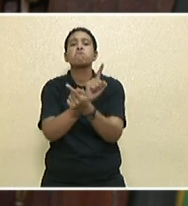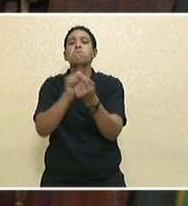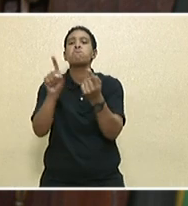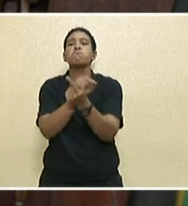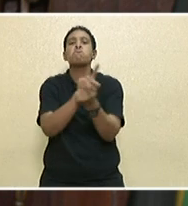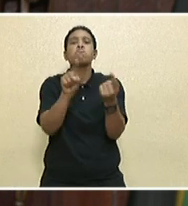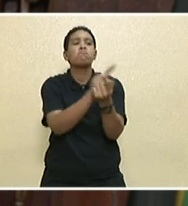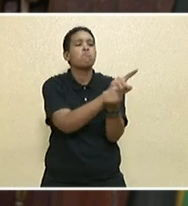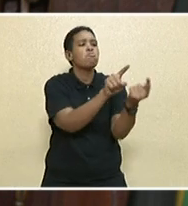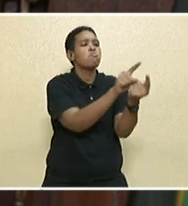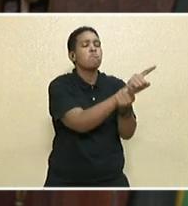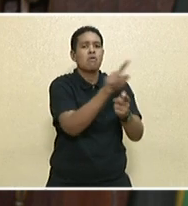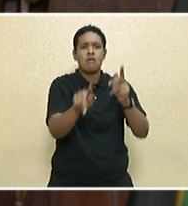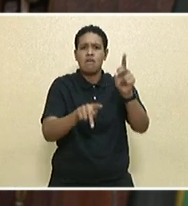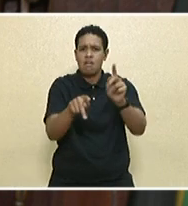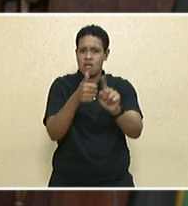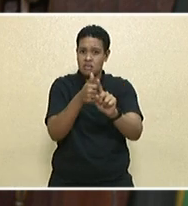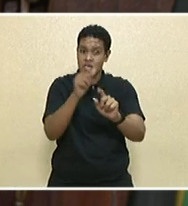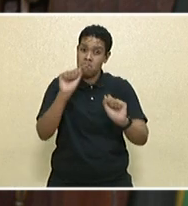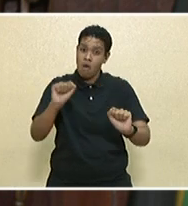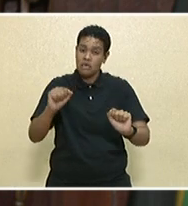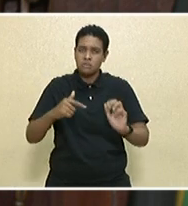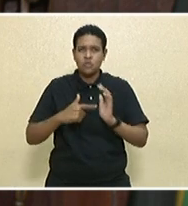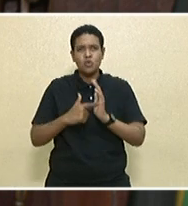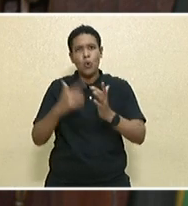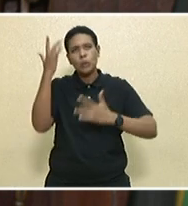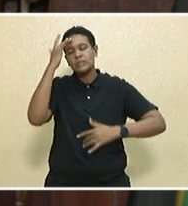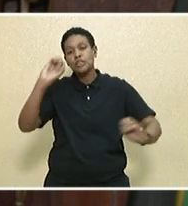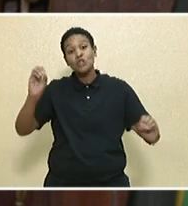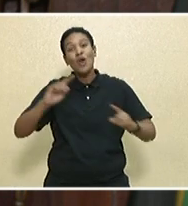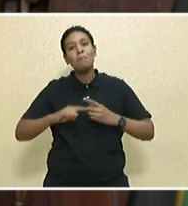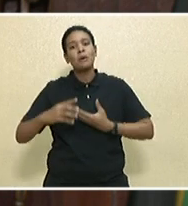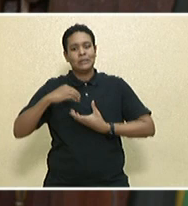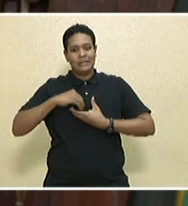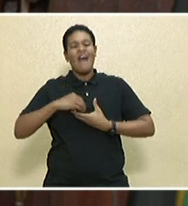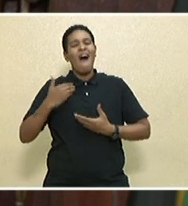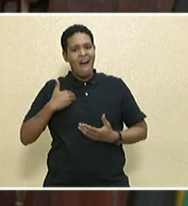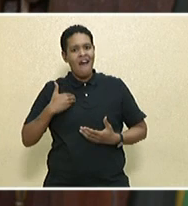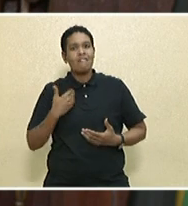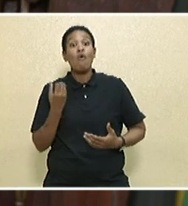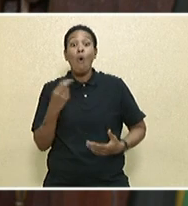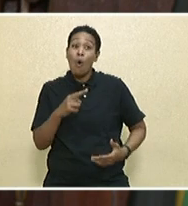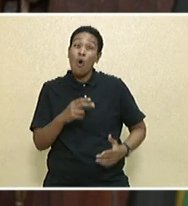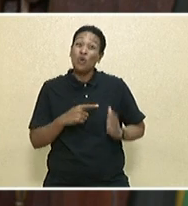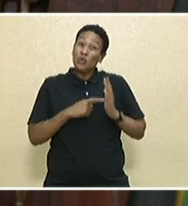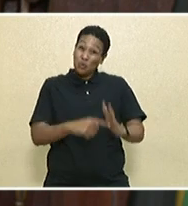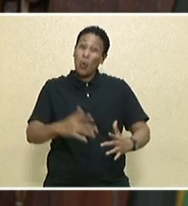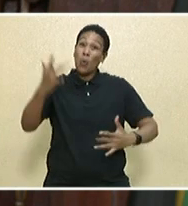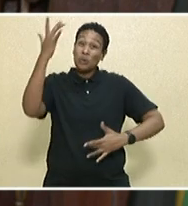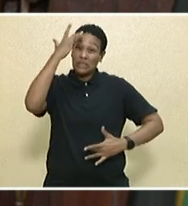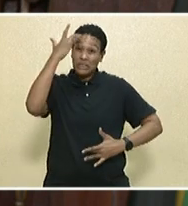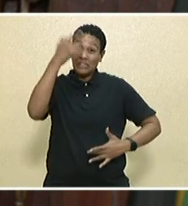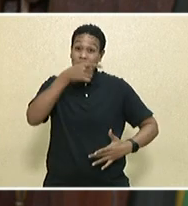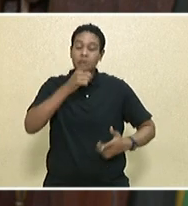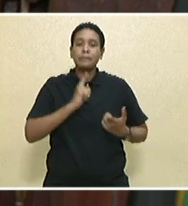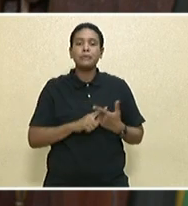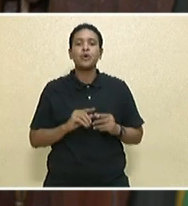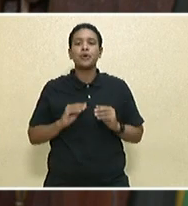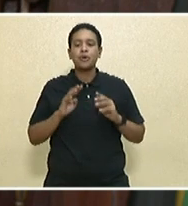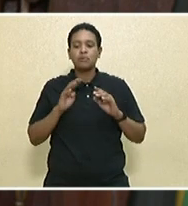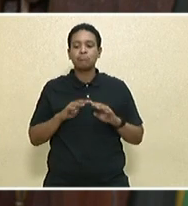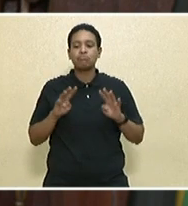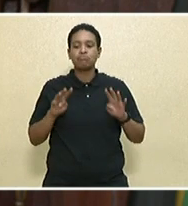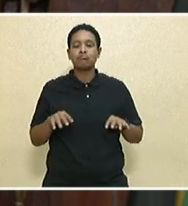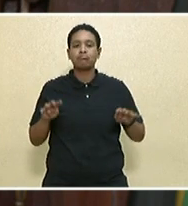could possibly be asymptomatic or symptomatic and are spreading the